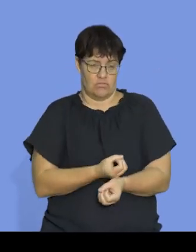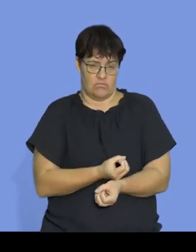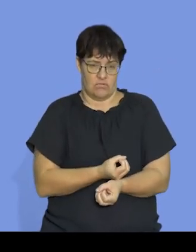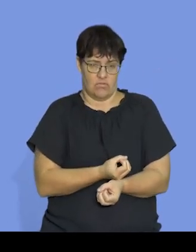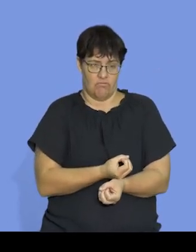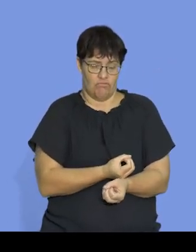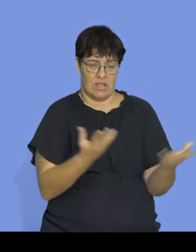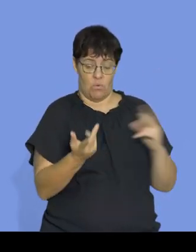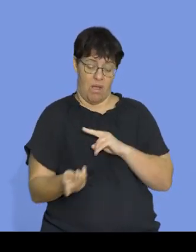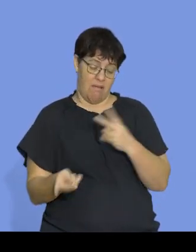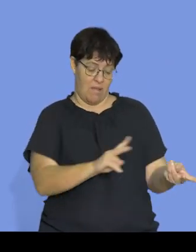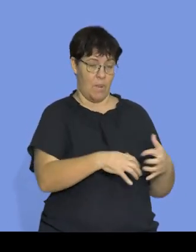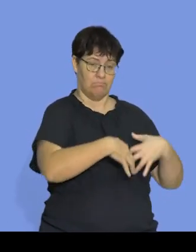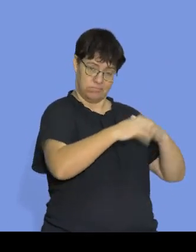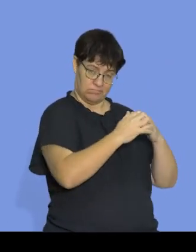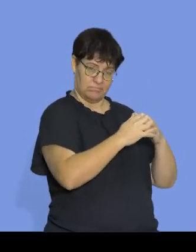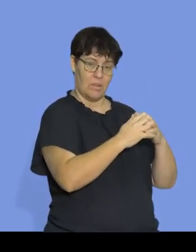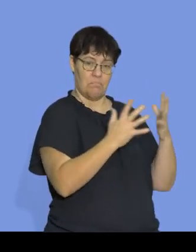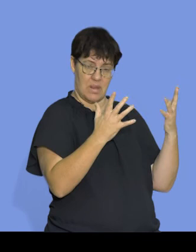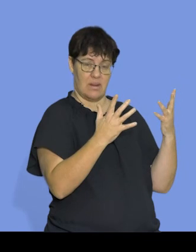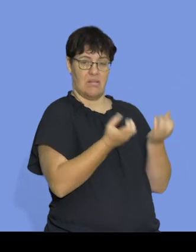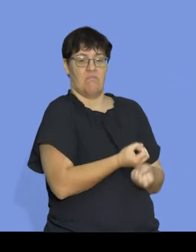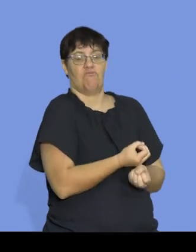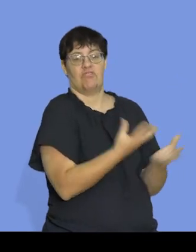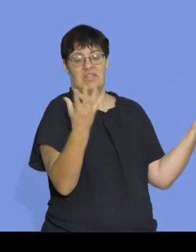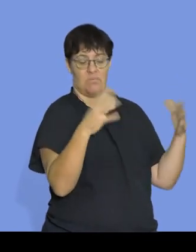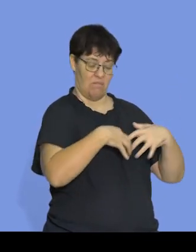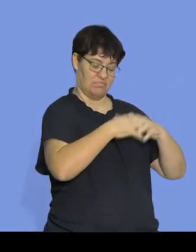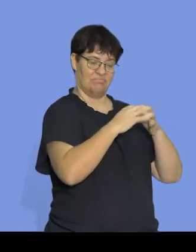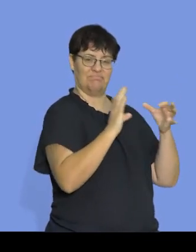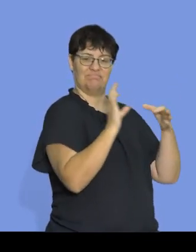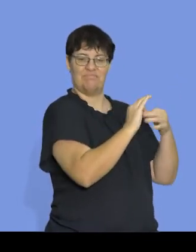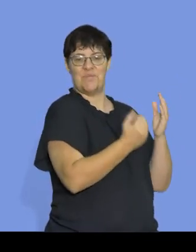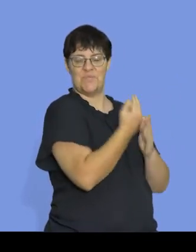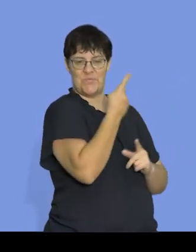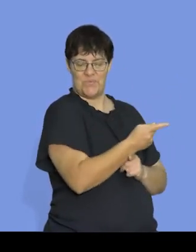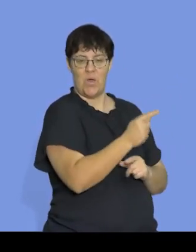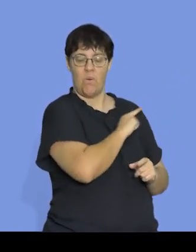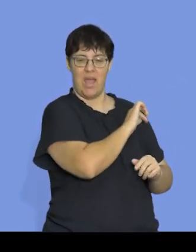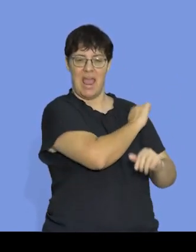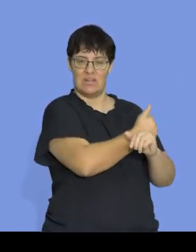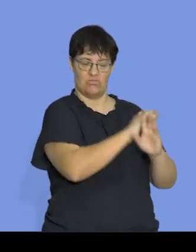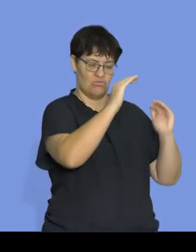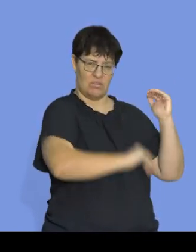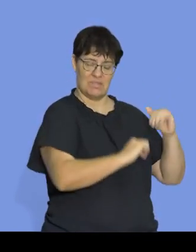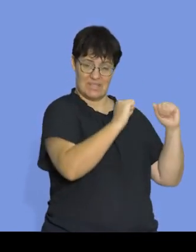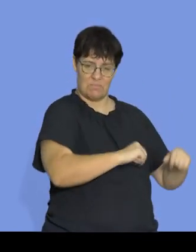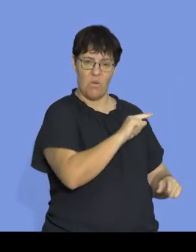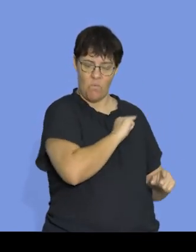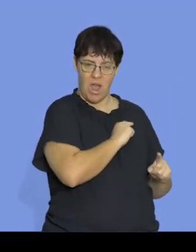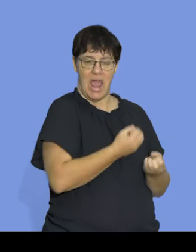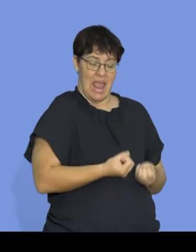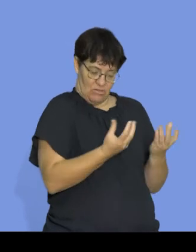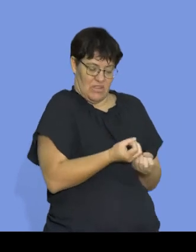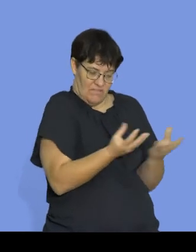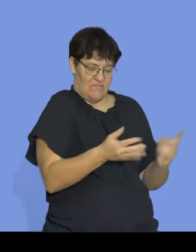when energy is released in a chemical change, the energy of the system drops because the energy is released to the surroundings. So from